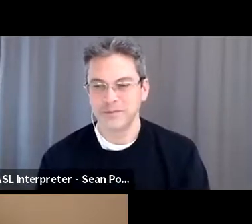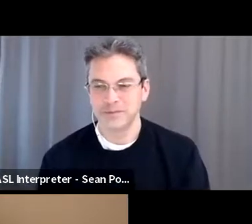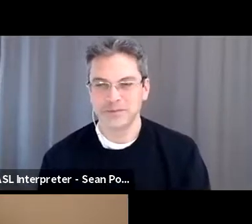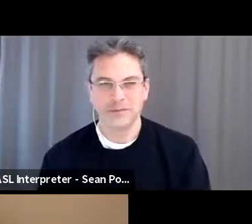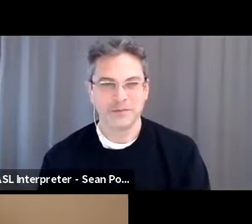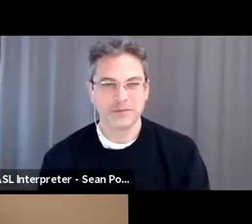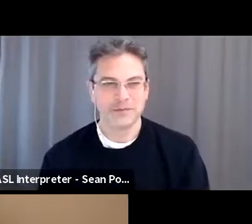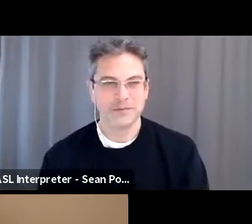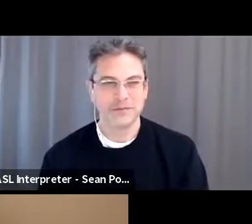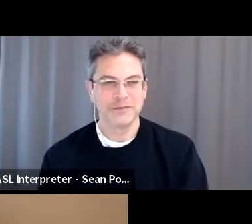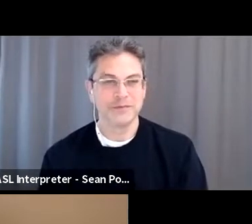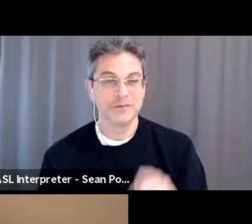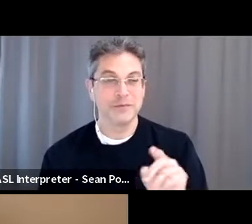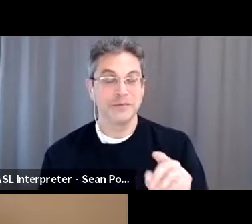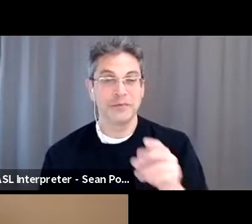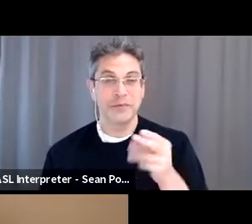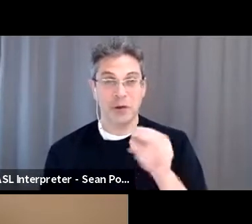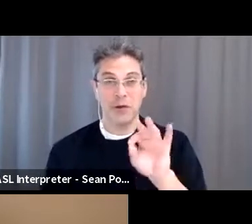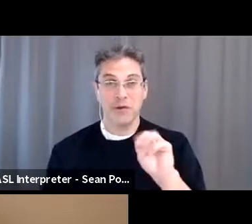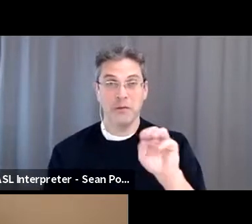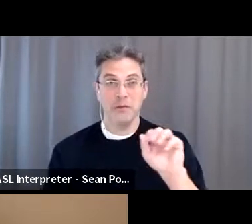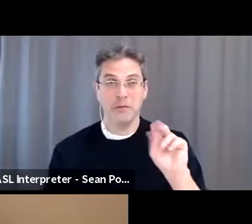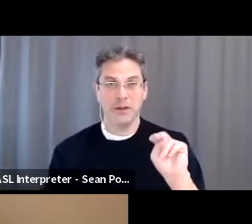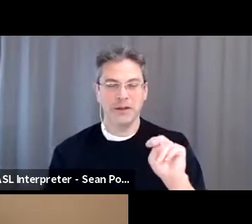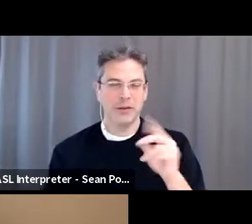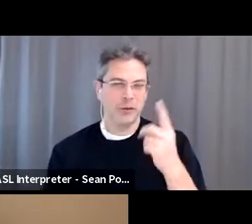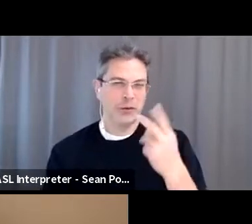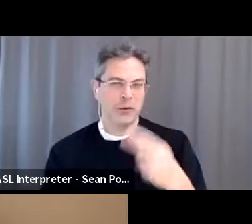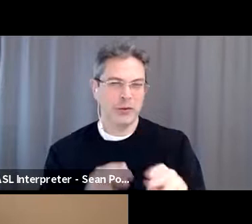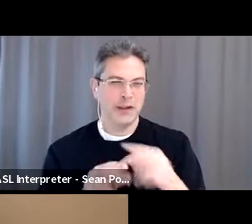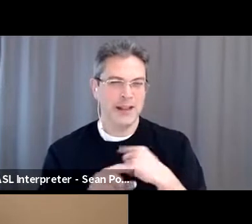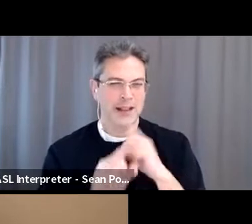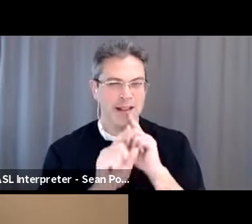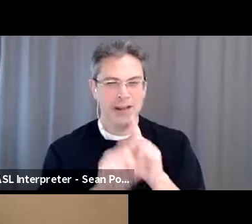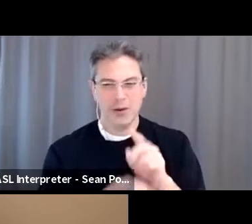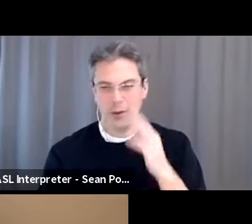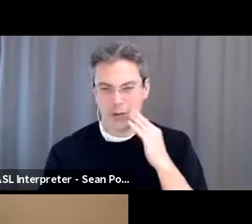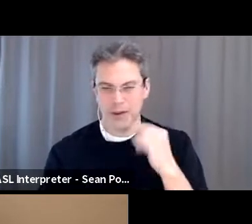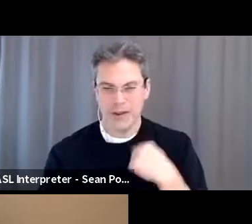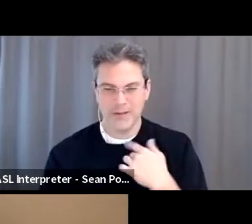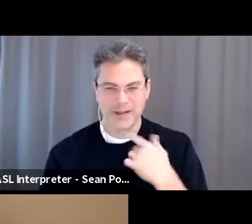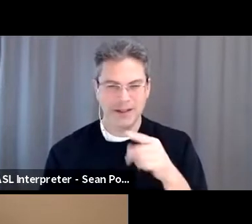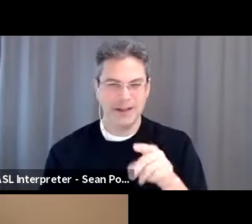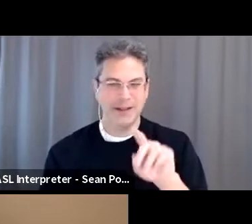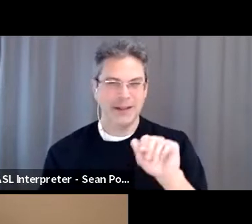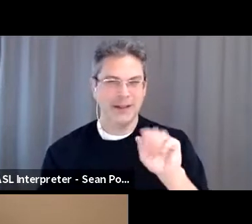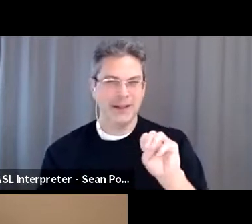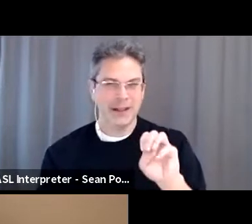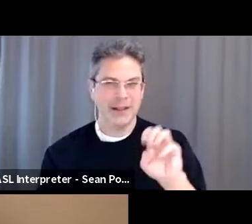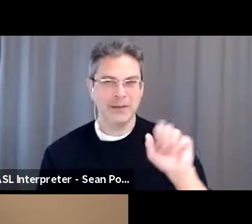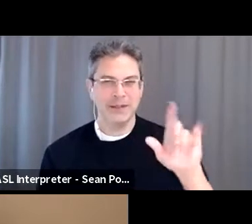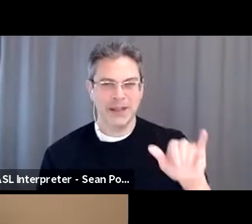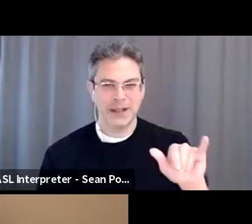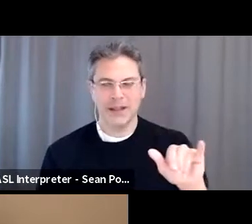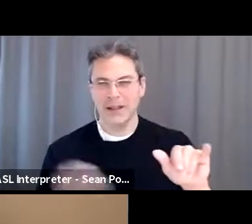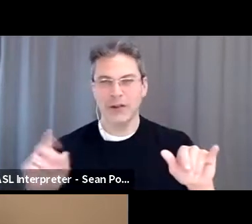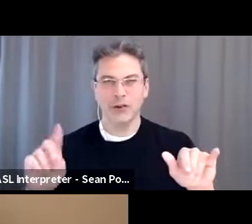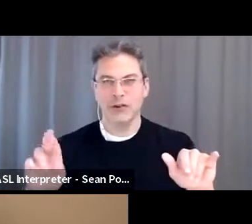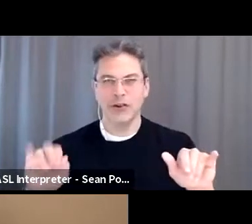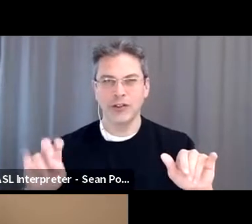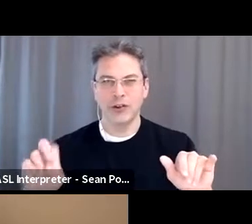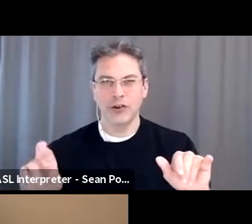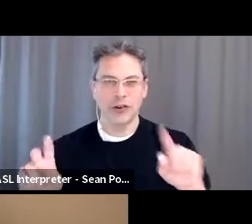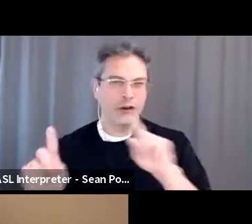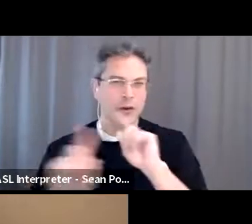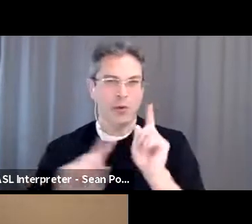Dean MacDonald, I'll just quickly answer your question because I think Dame Sally and Dr. Singer said it so well. I'll just say the one